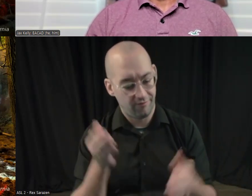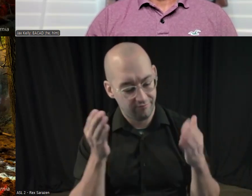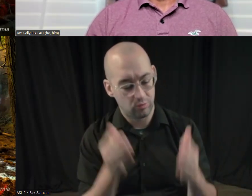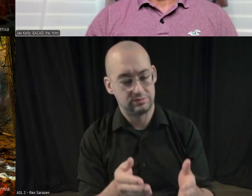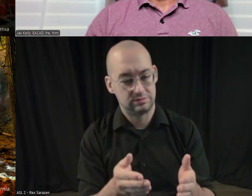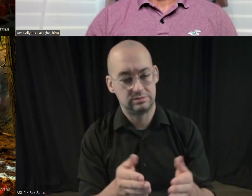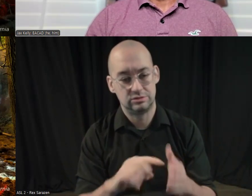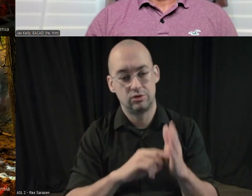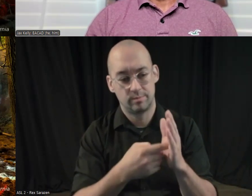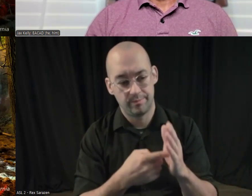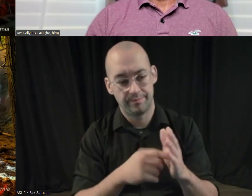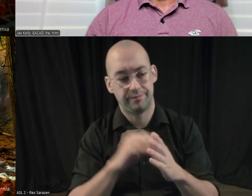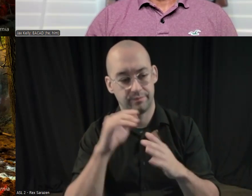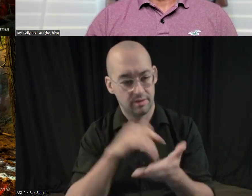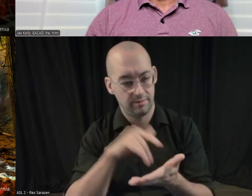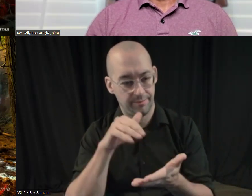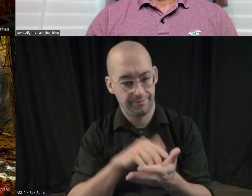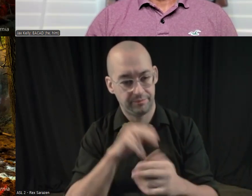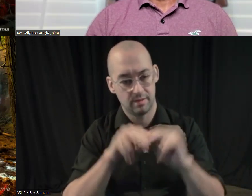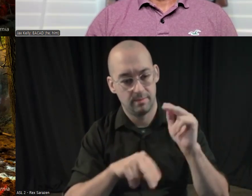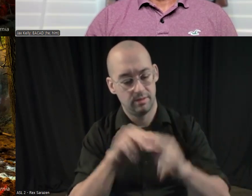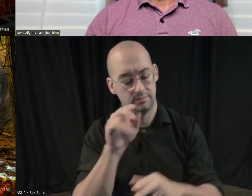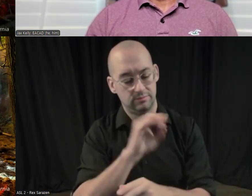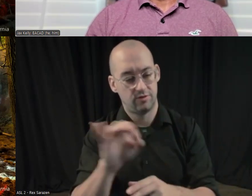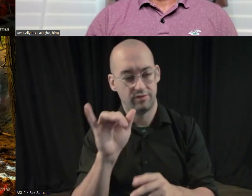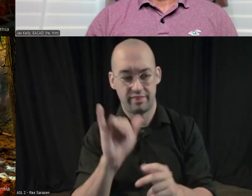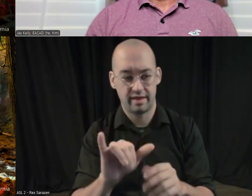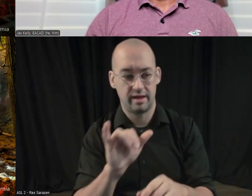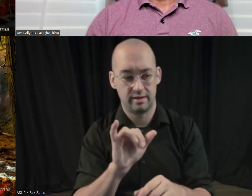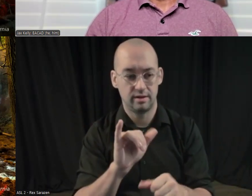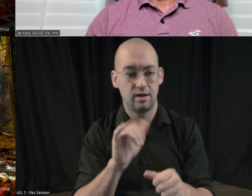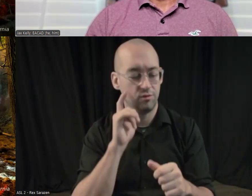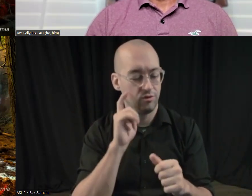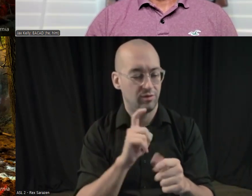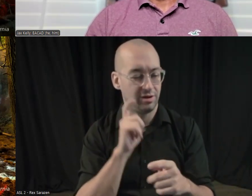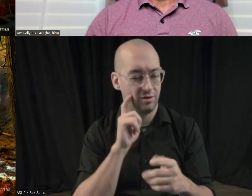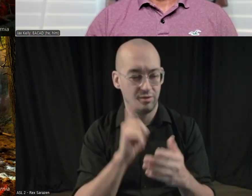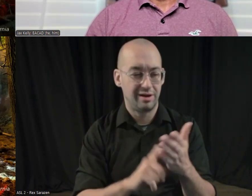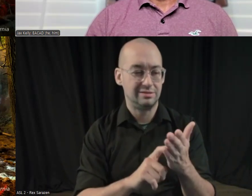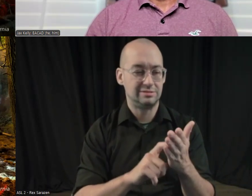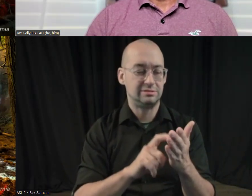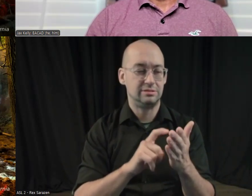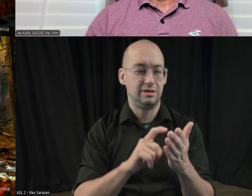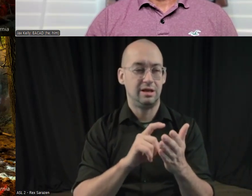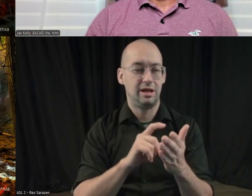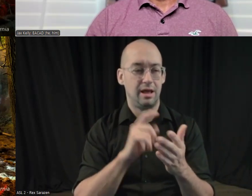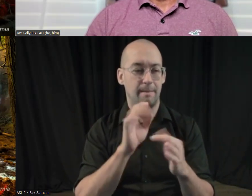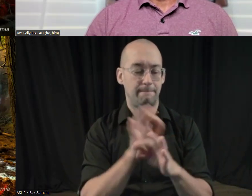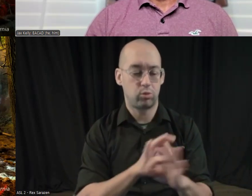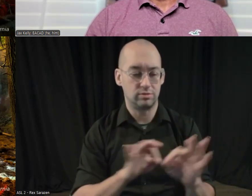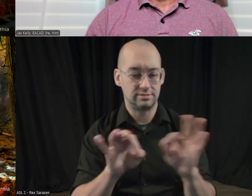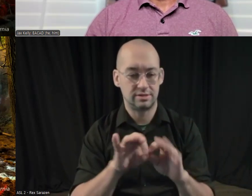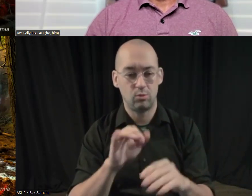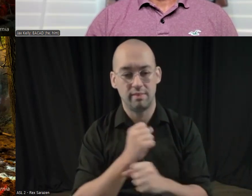launching that study, and that we can build off that work. And I think we really recognize the importance of the issue you're raising. So would love to have